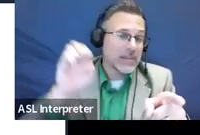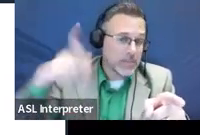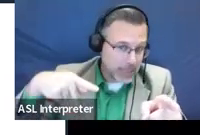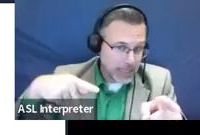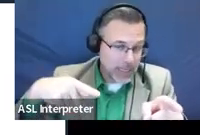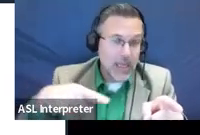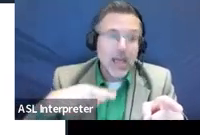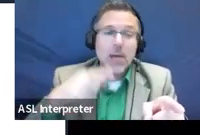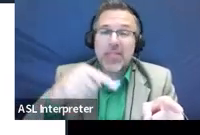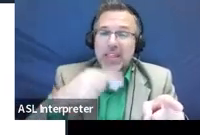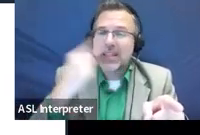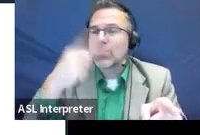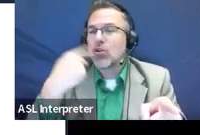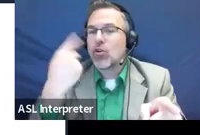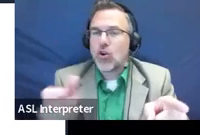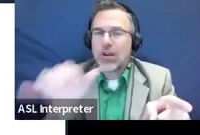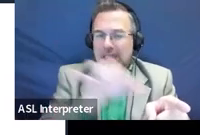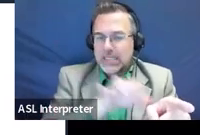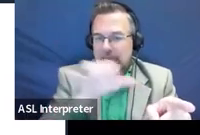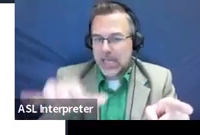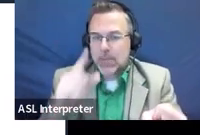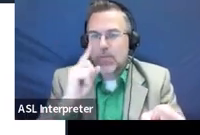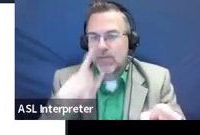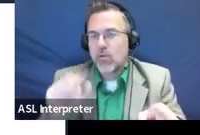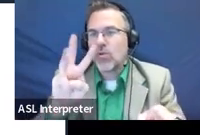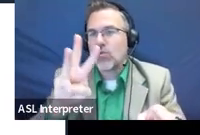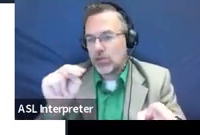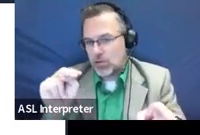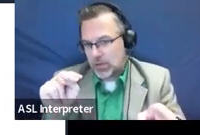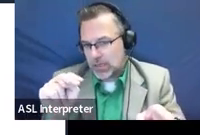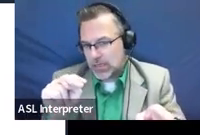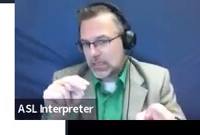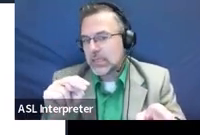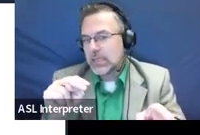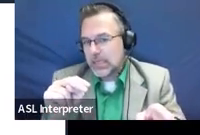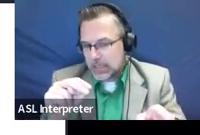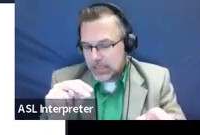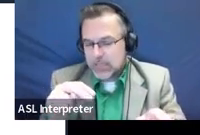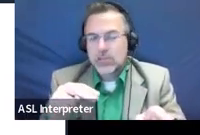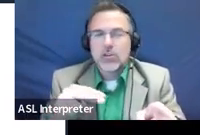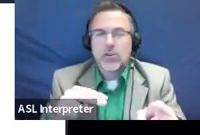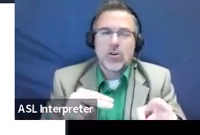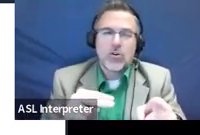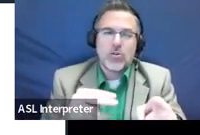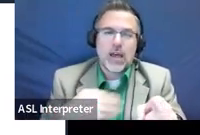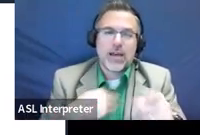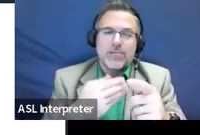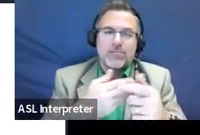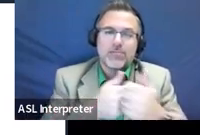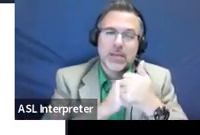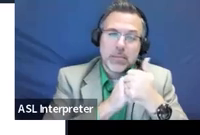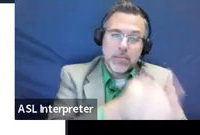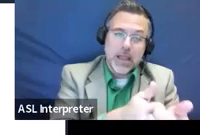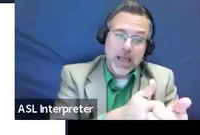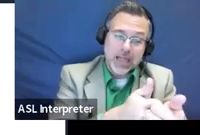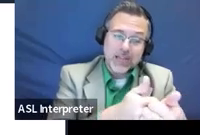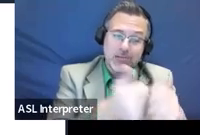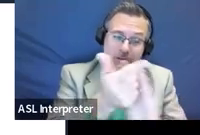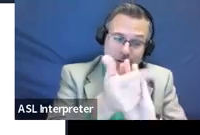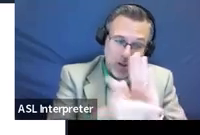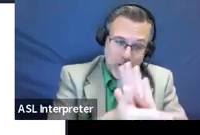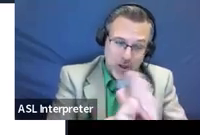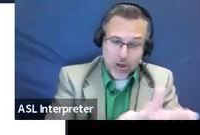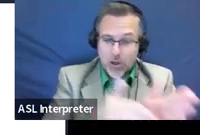looks very similar to the one that we put together for the written notice. So it's broken up into compliance and best practice. And it puts all